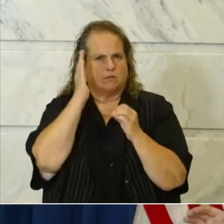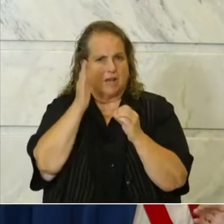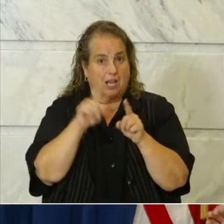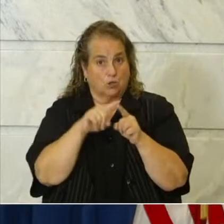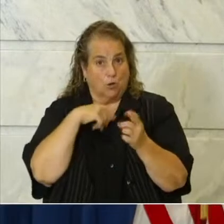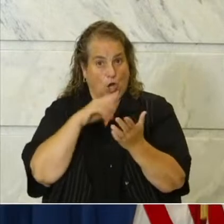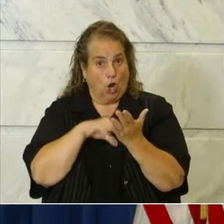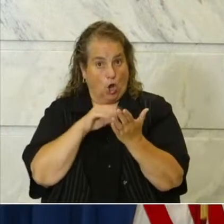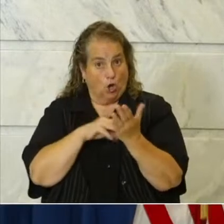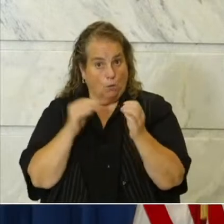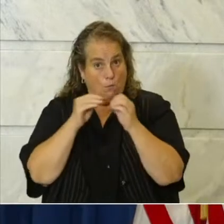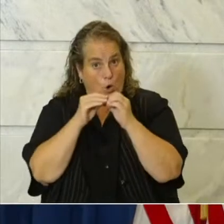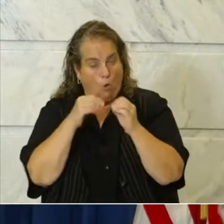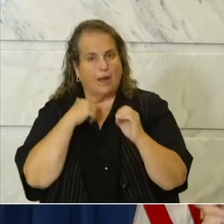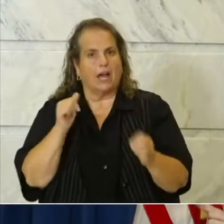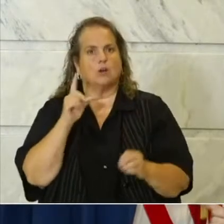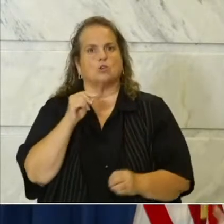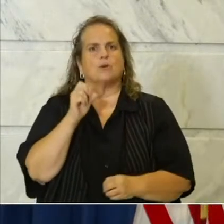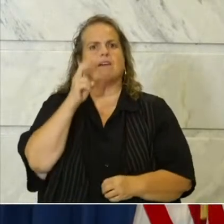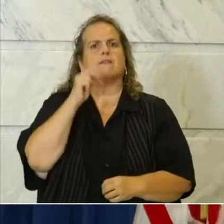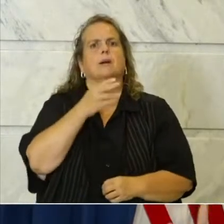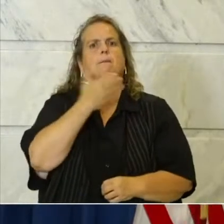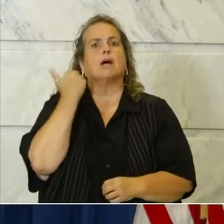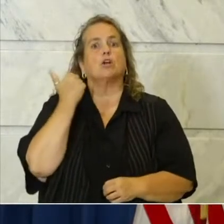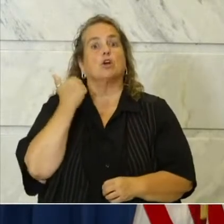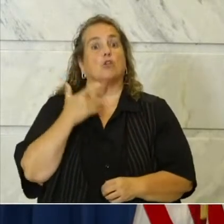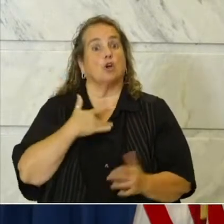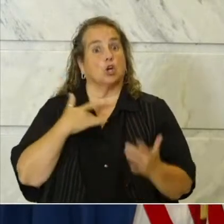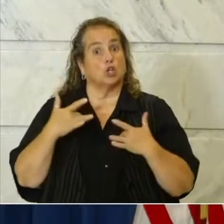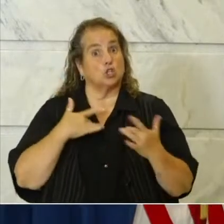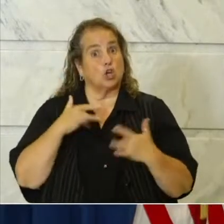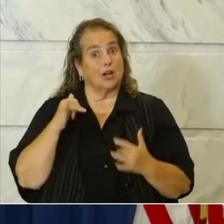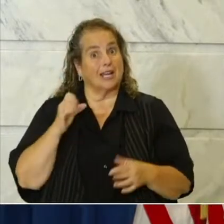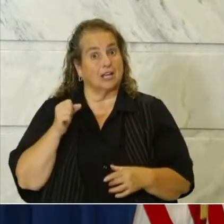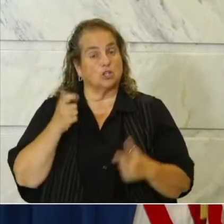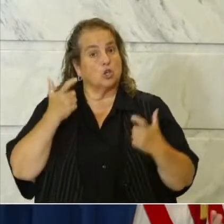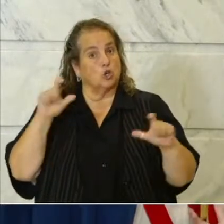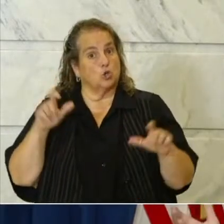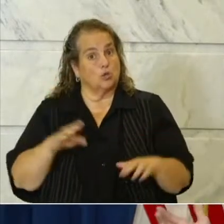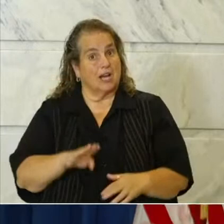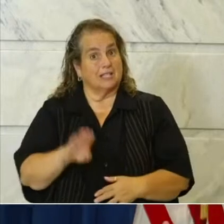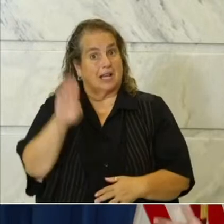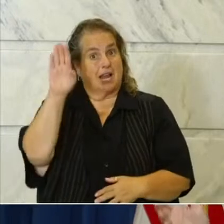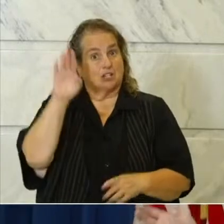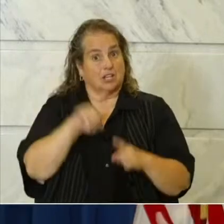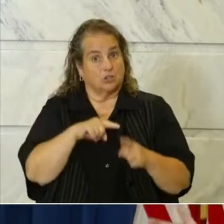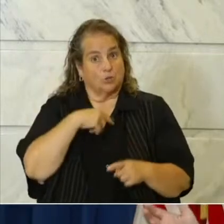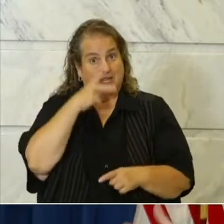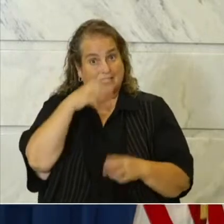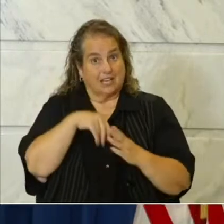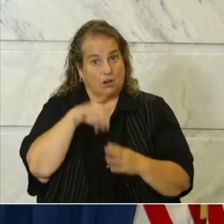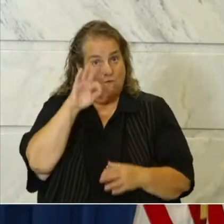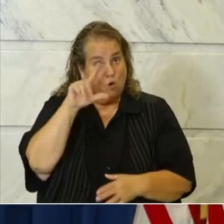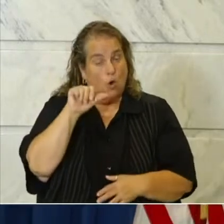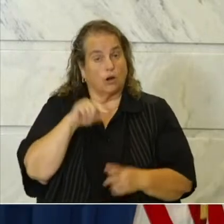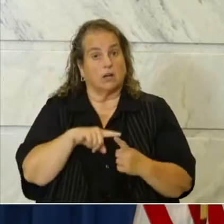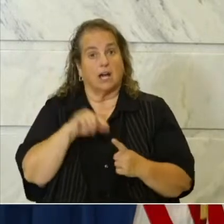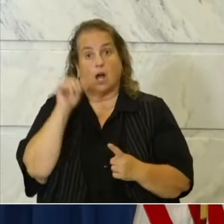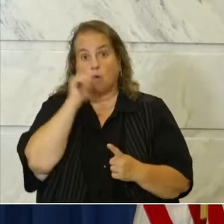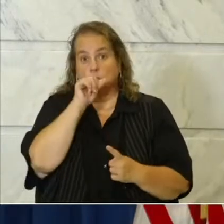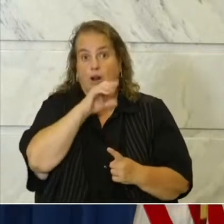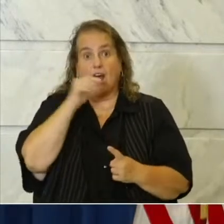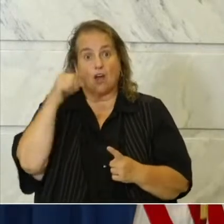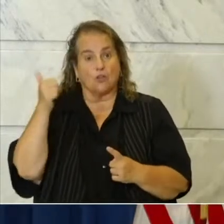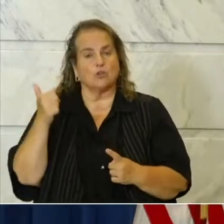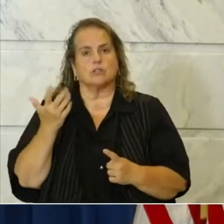virus, we can do even better. The concern is if we have a huge escalation like we're seeing in Florida and Arizona and others, and we